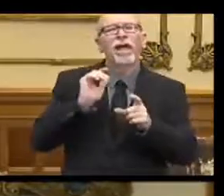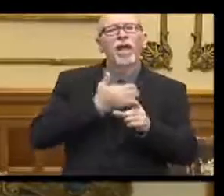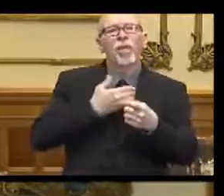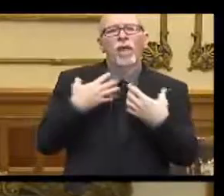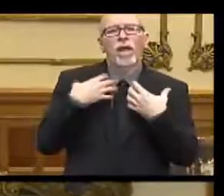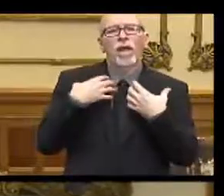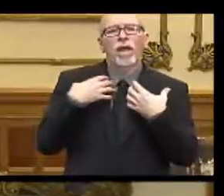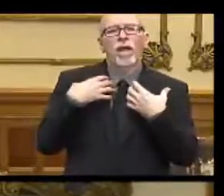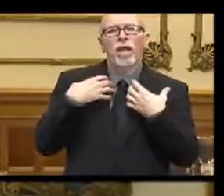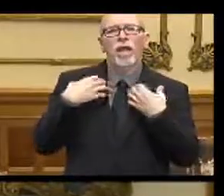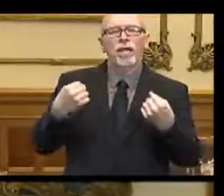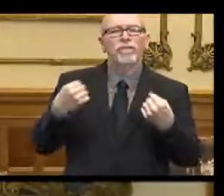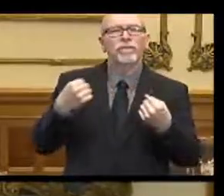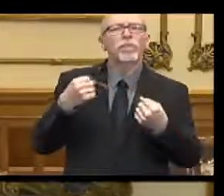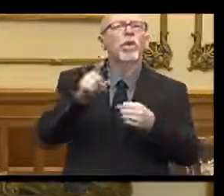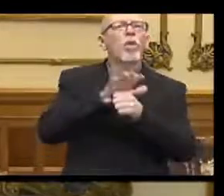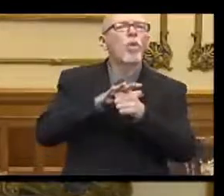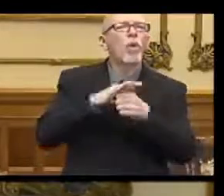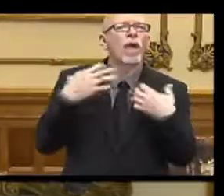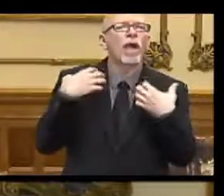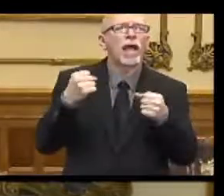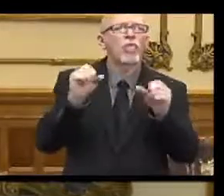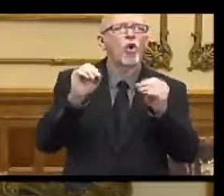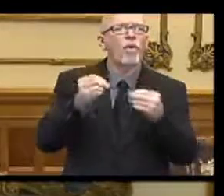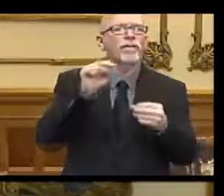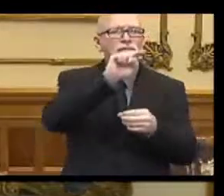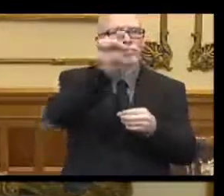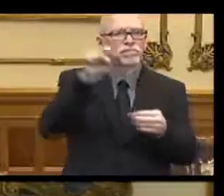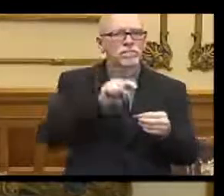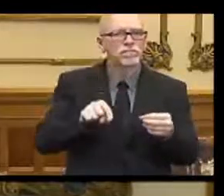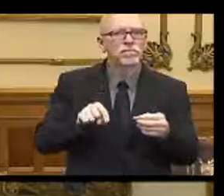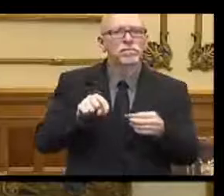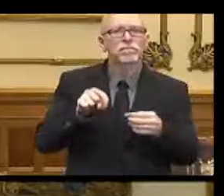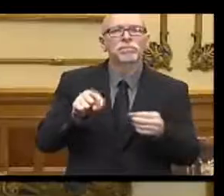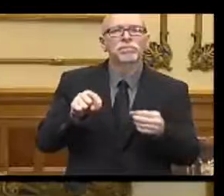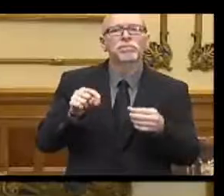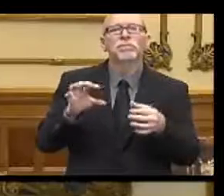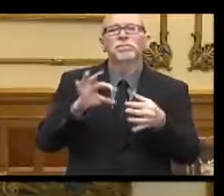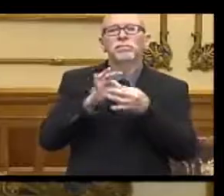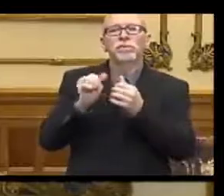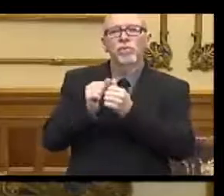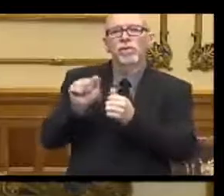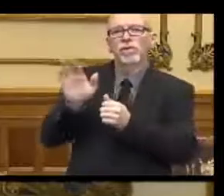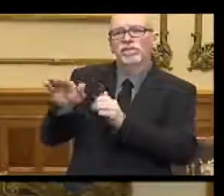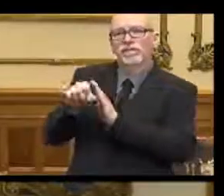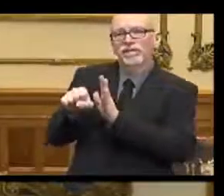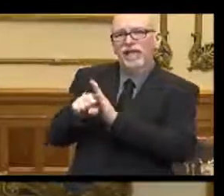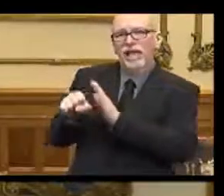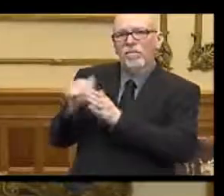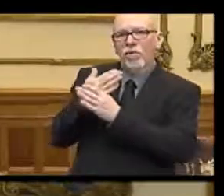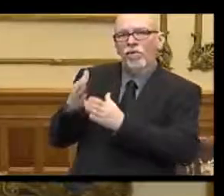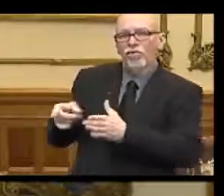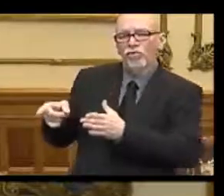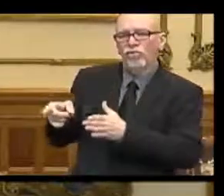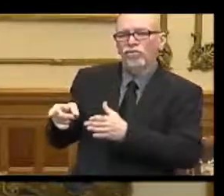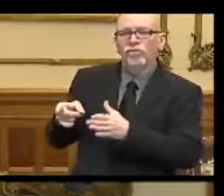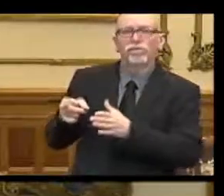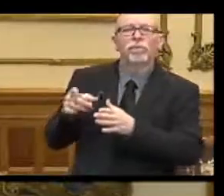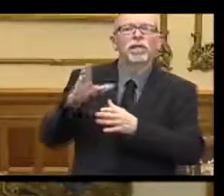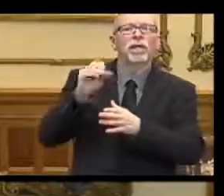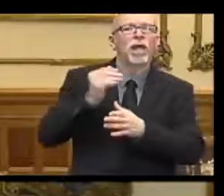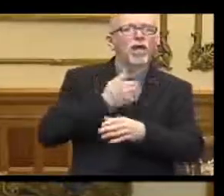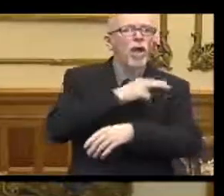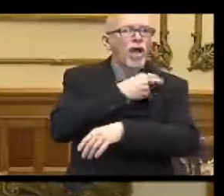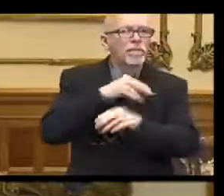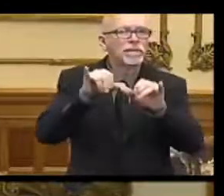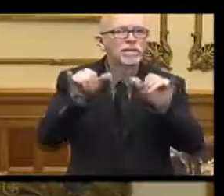health, our local health offices, in conjunction with your partnership, obviously, in the state and our